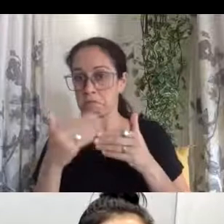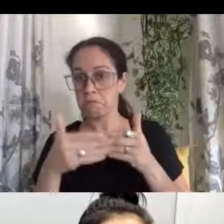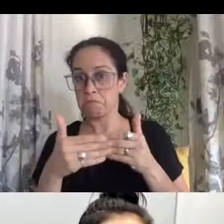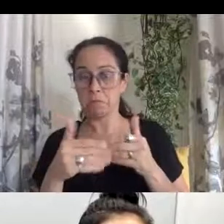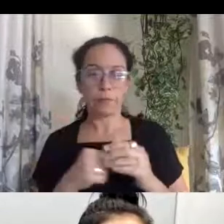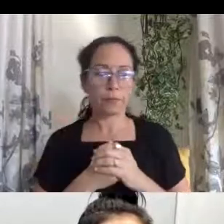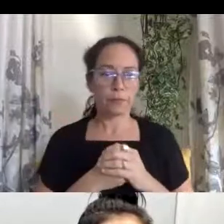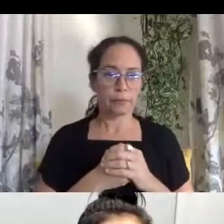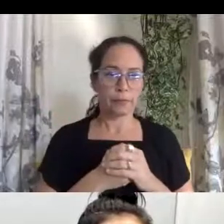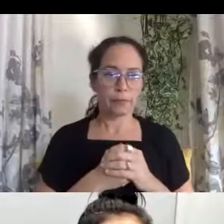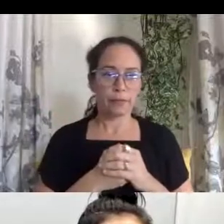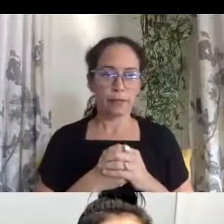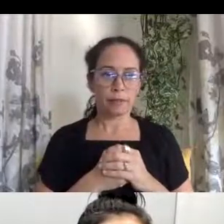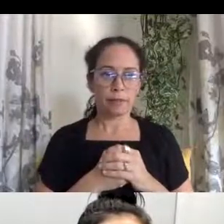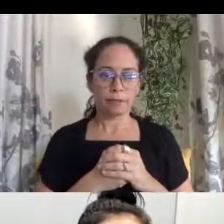slide.